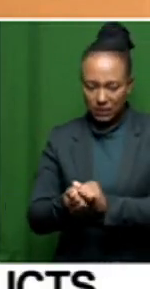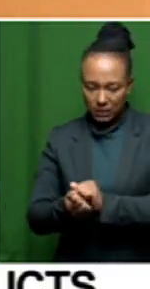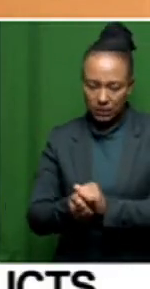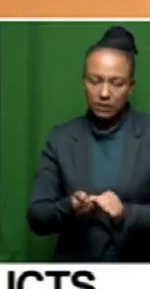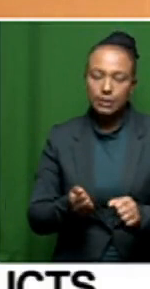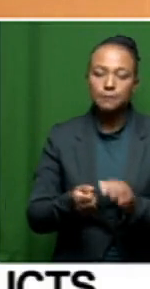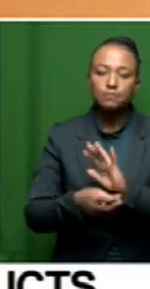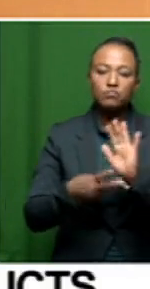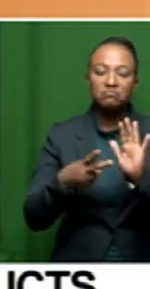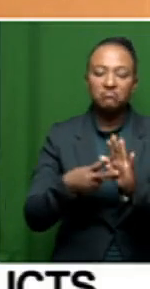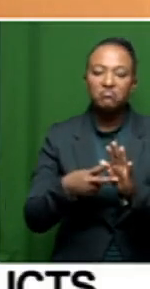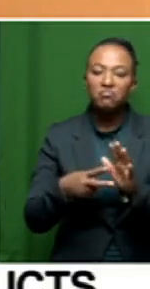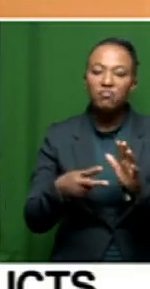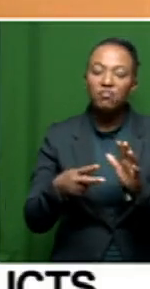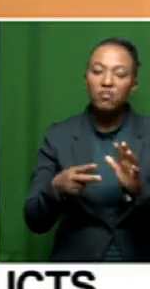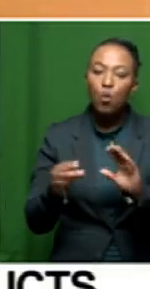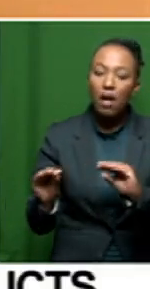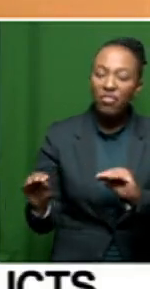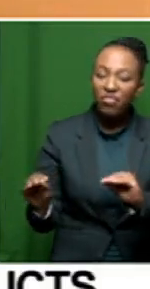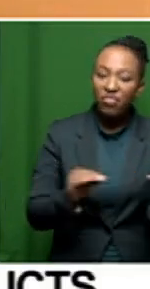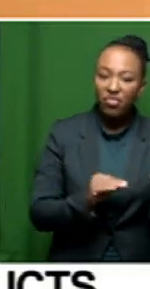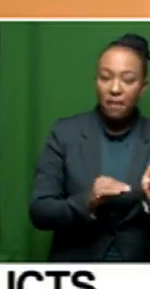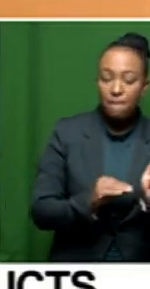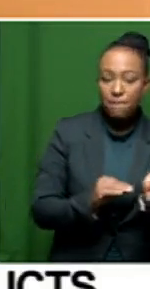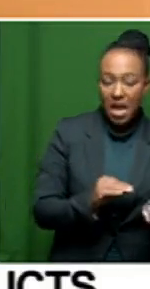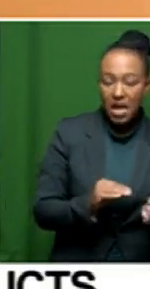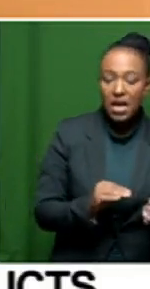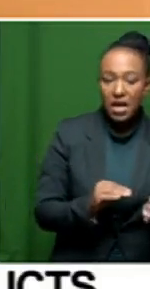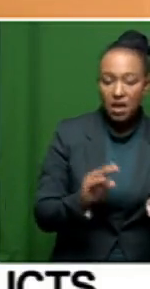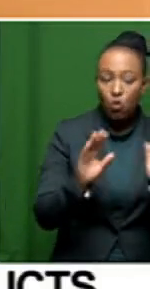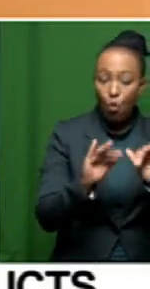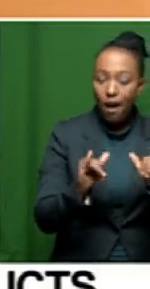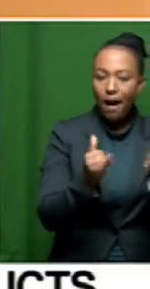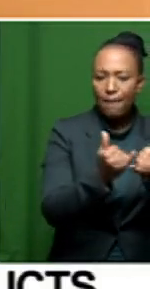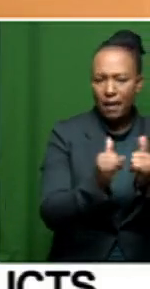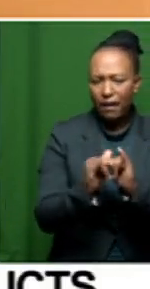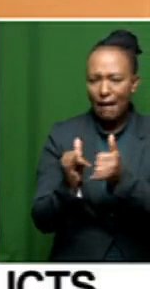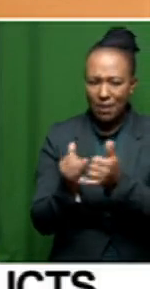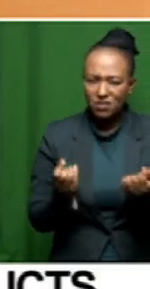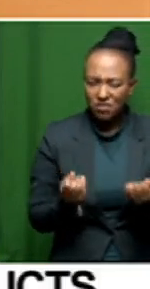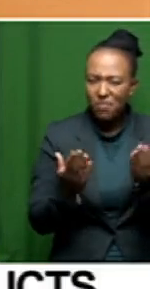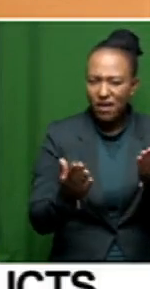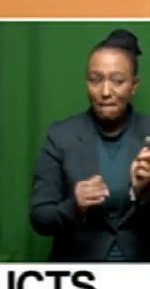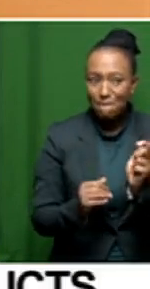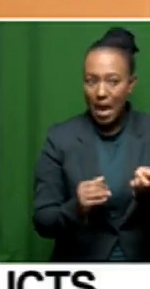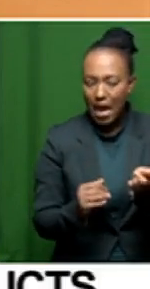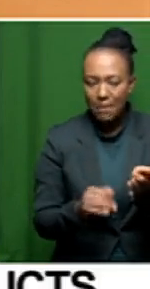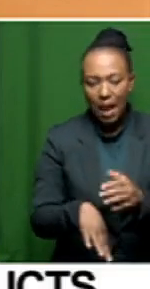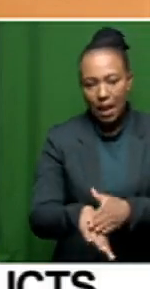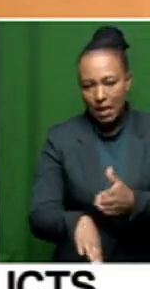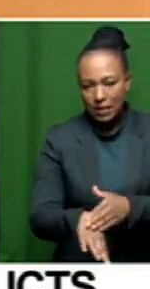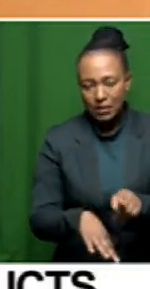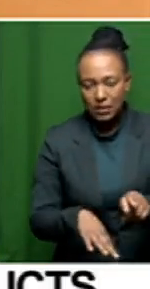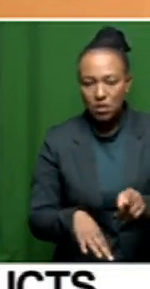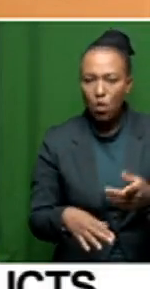the delaying of payment of the service providers, that caused